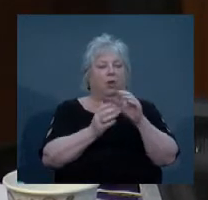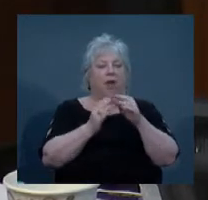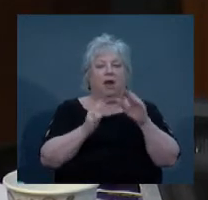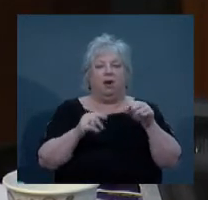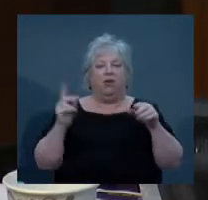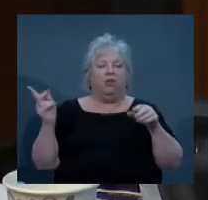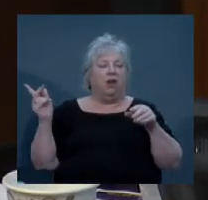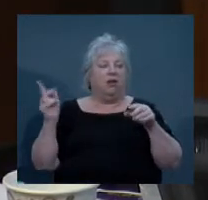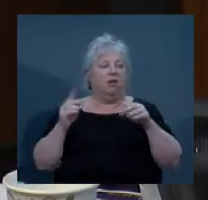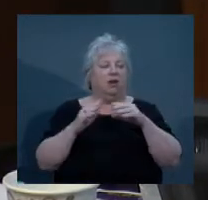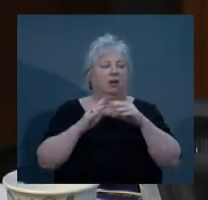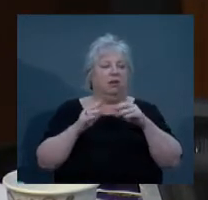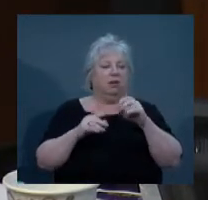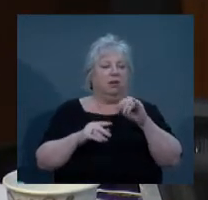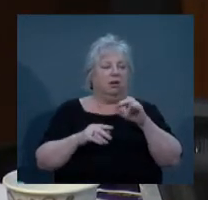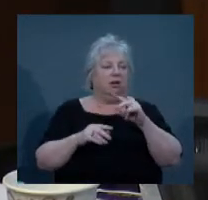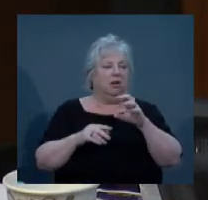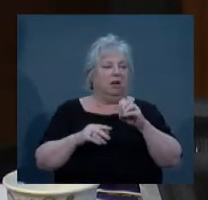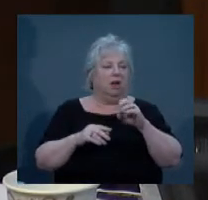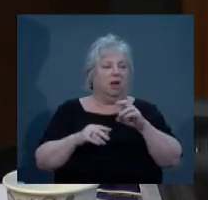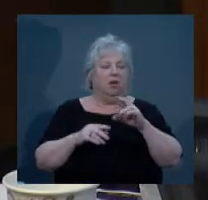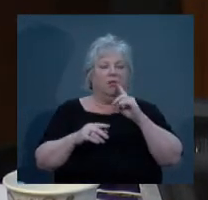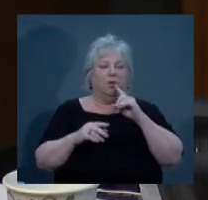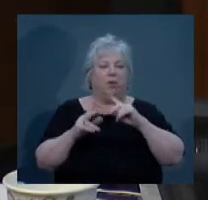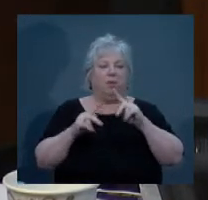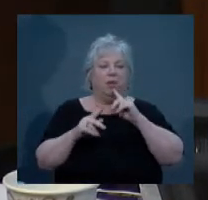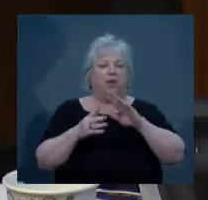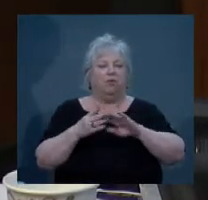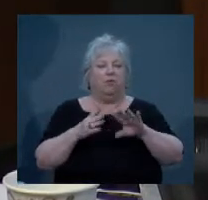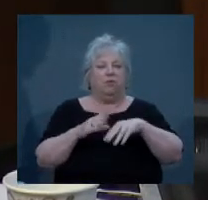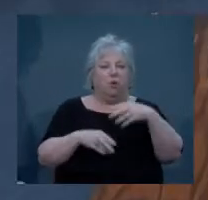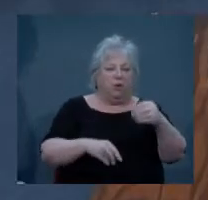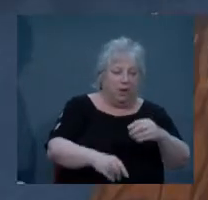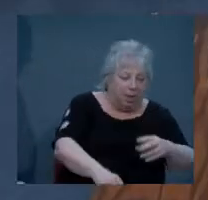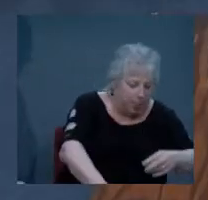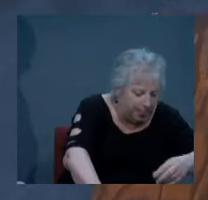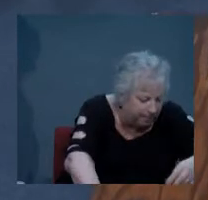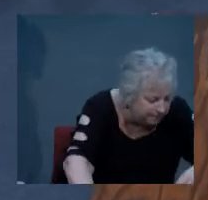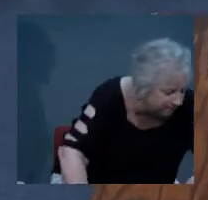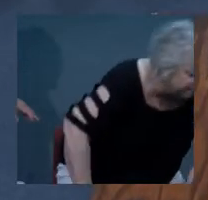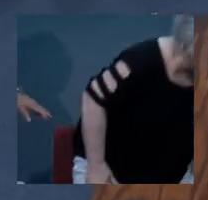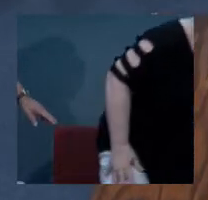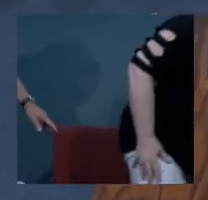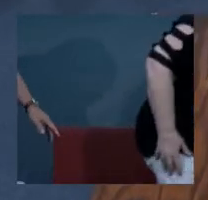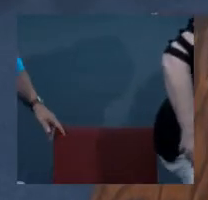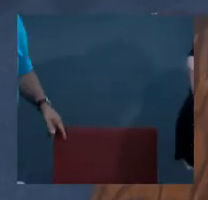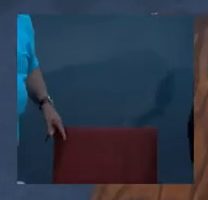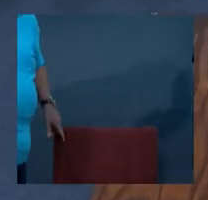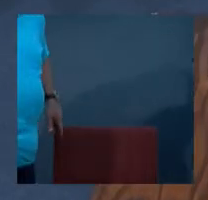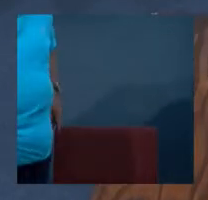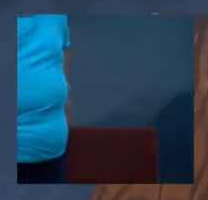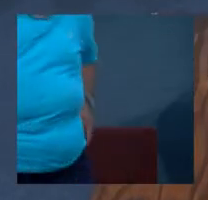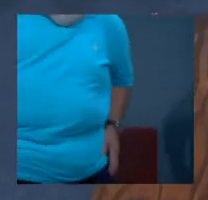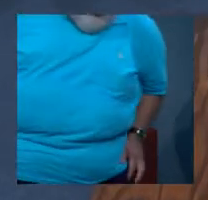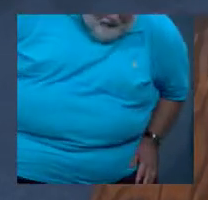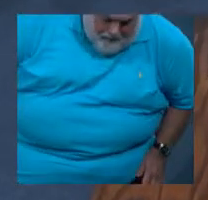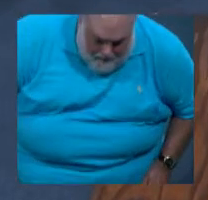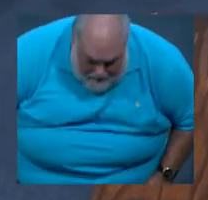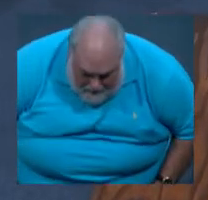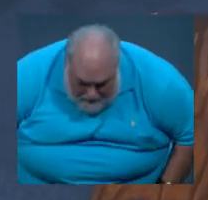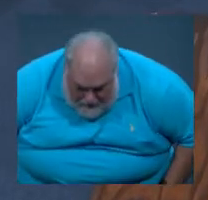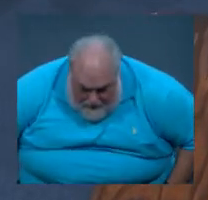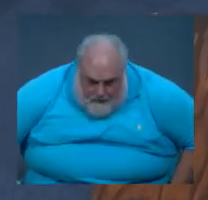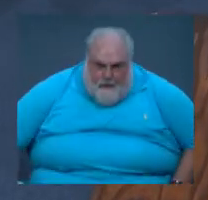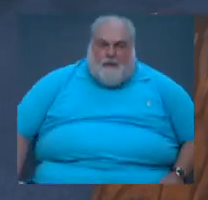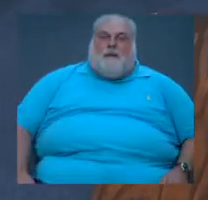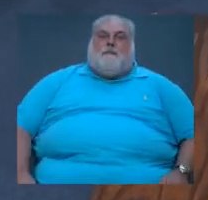internal mechanism to help assist those people being displaced? Yeah, whenever we close apartment complex, our department provides